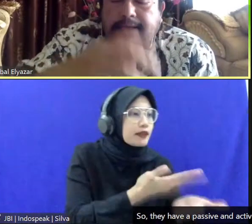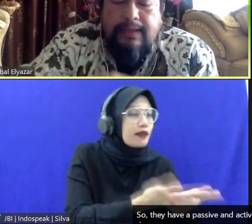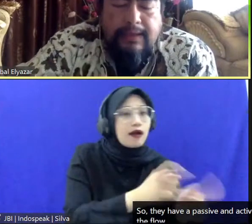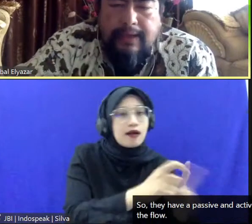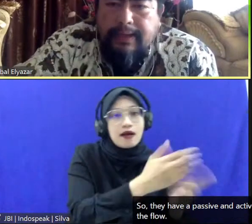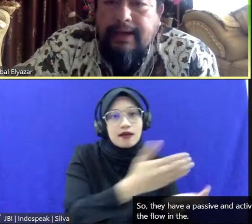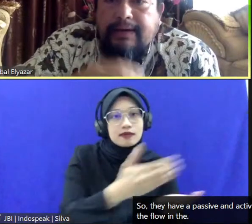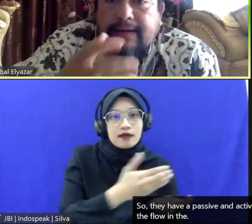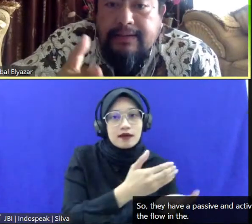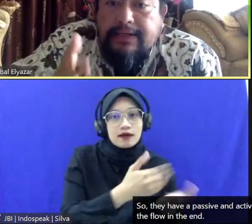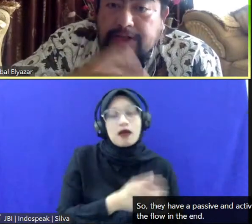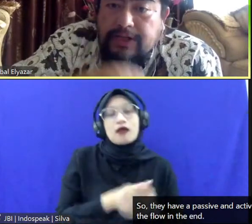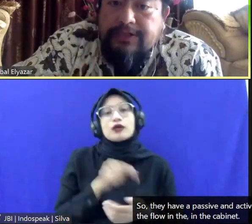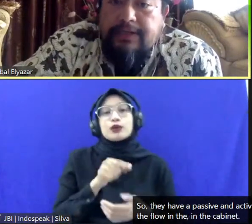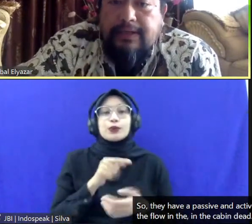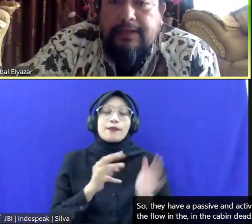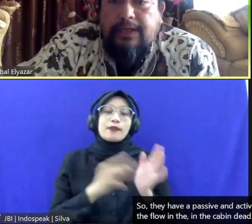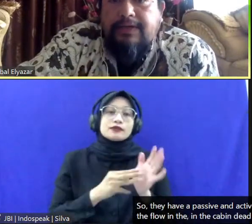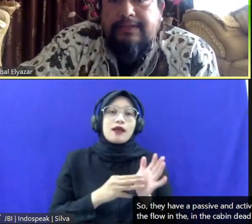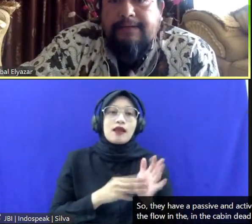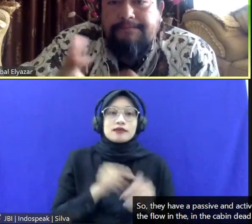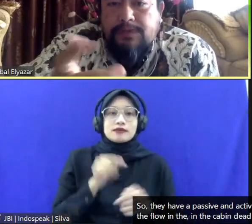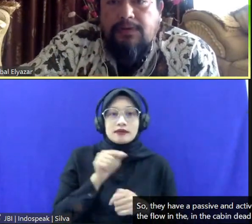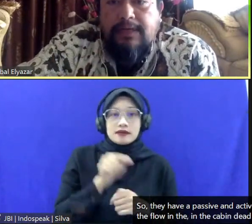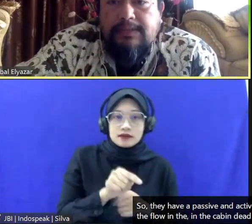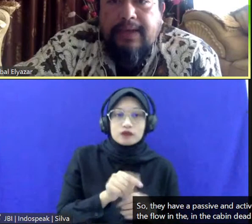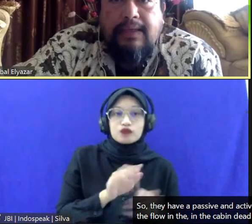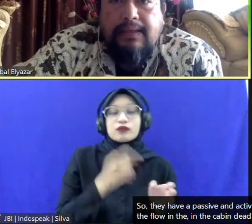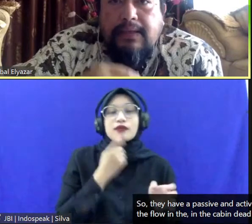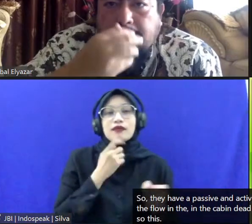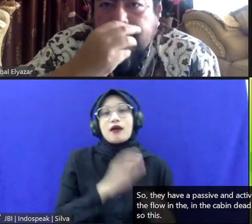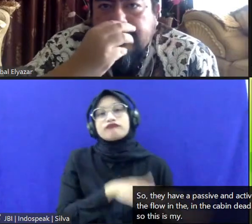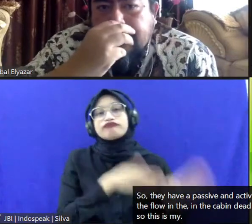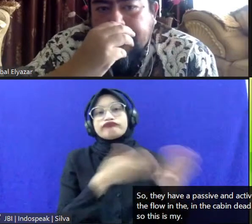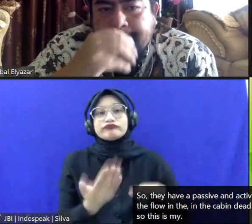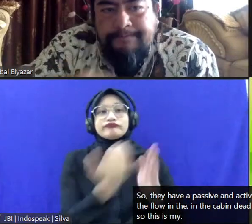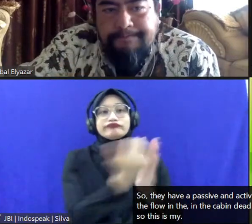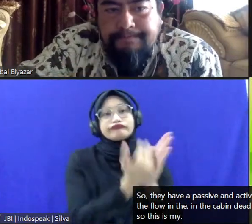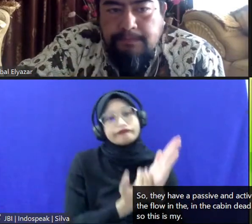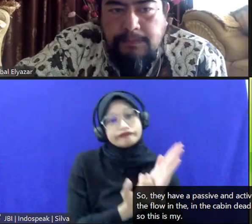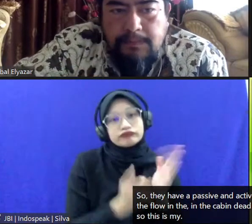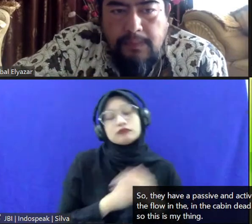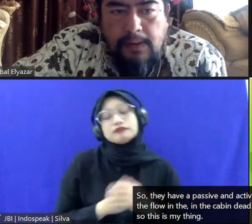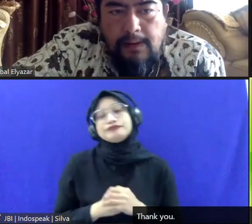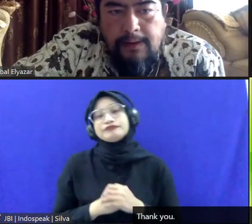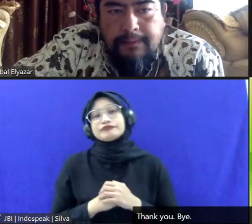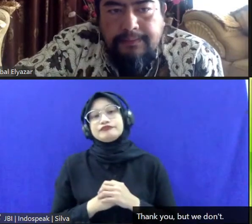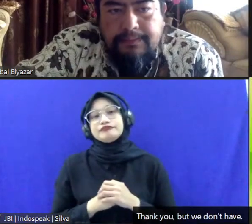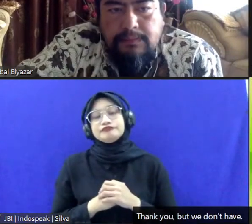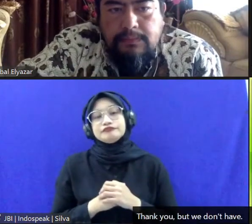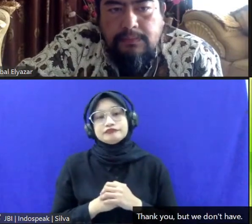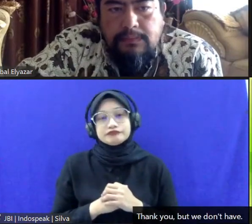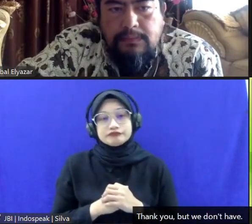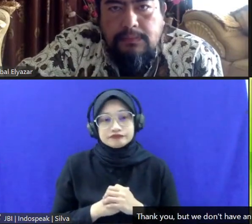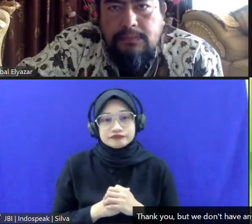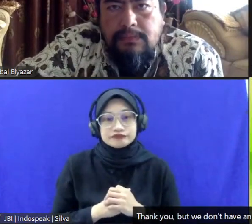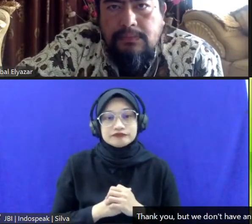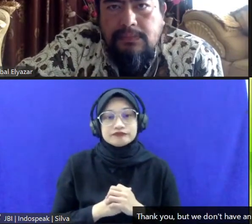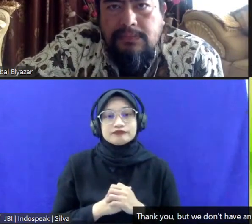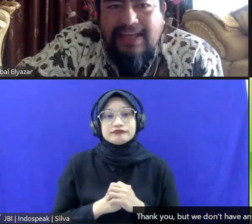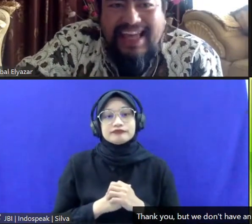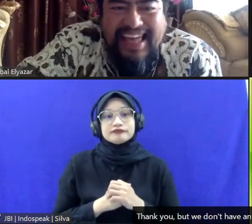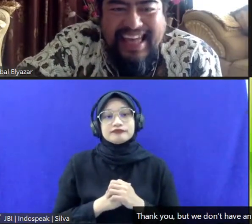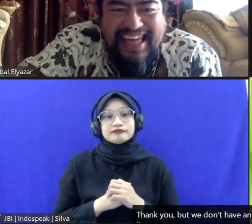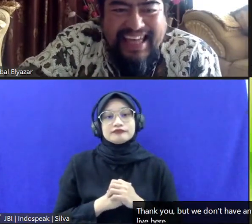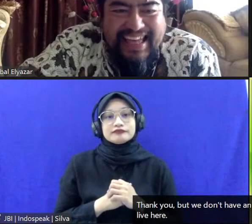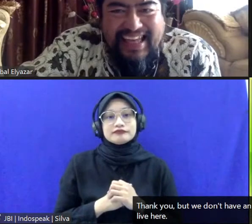in the current death registration in Indonesia. So that's my comment. Thank you, Pak. We don't have Pak RT or Ibu RT where I